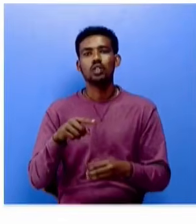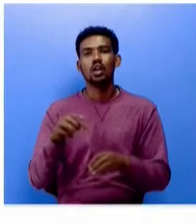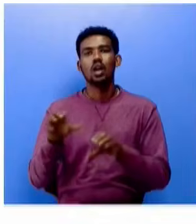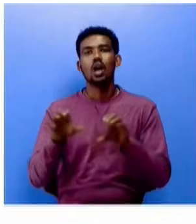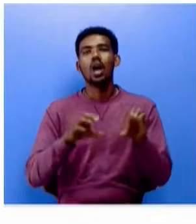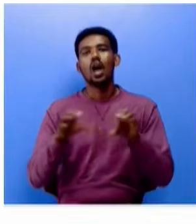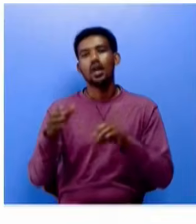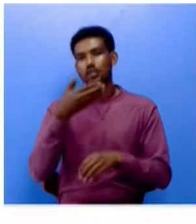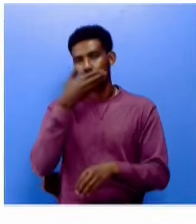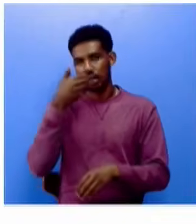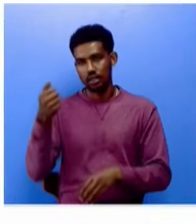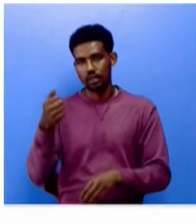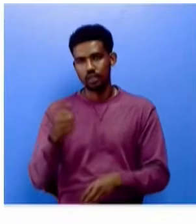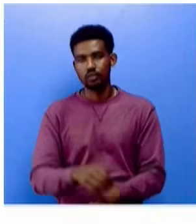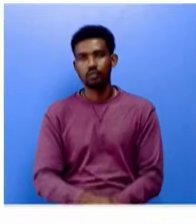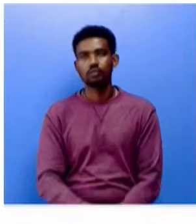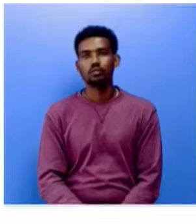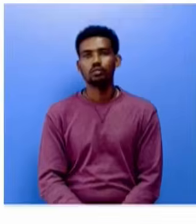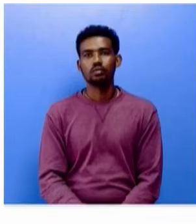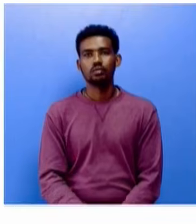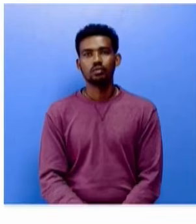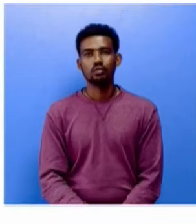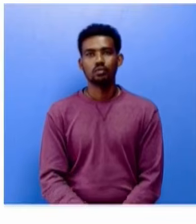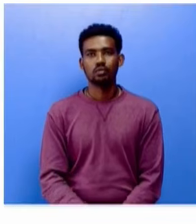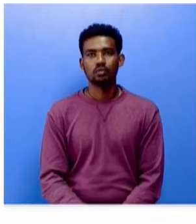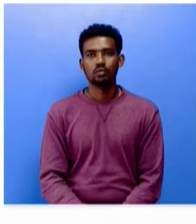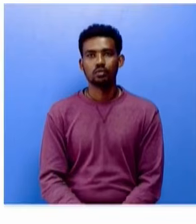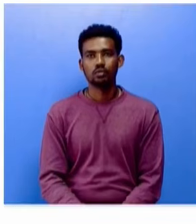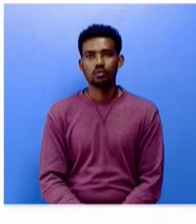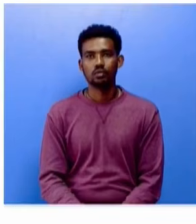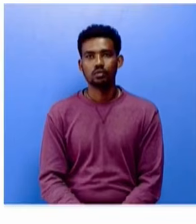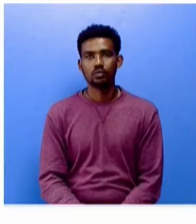Had better. As we said earlier,